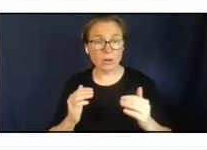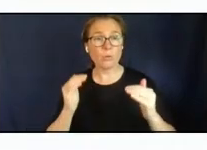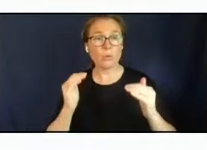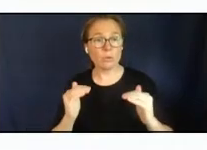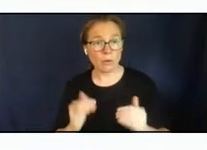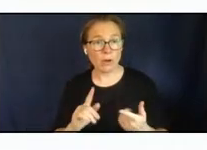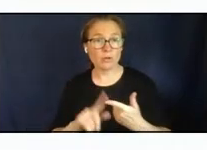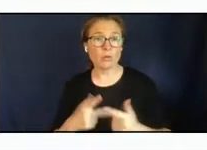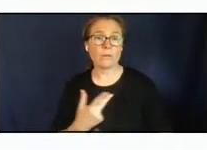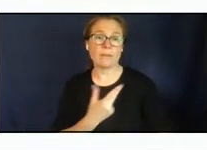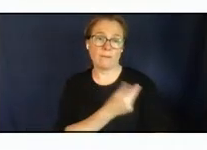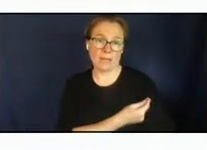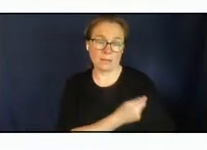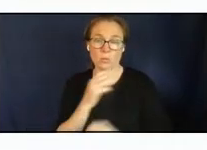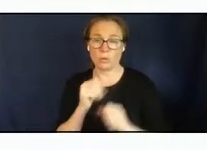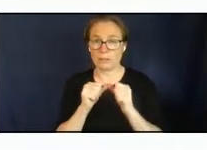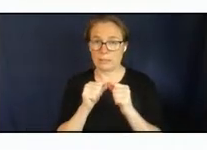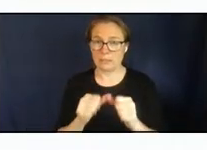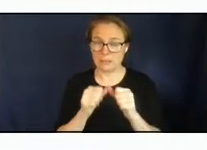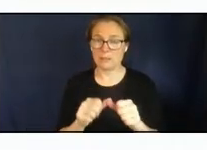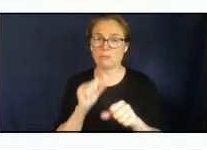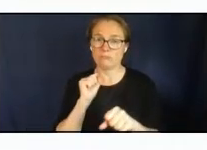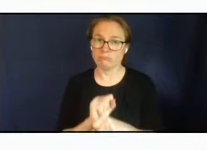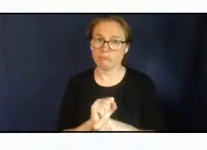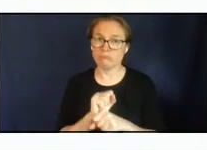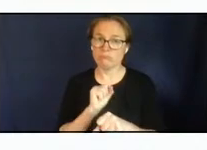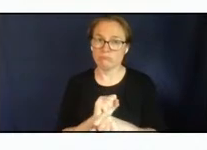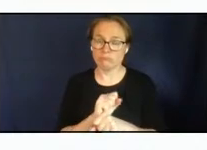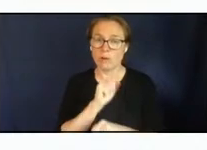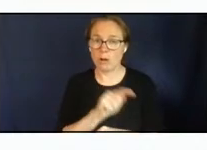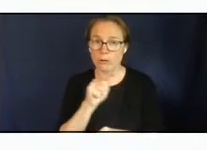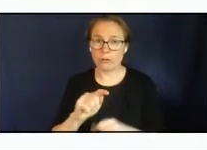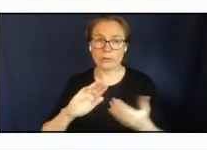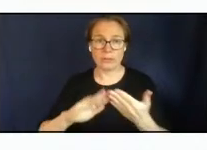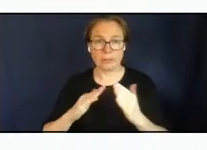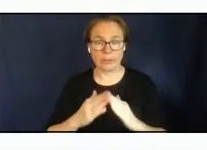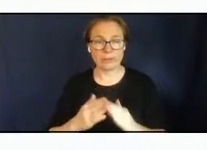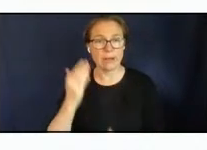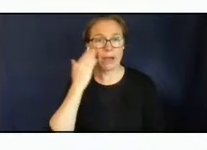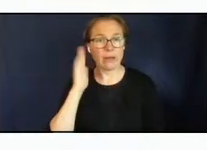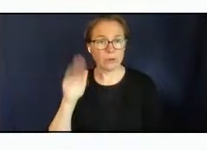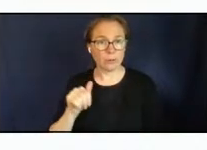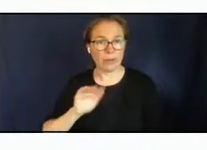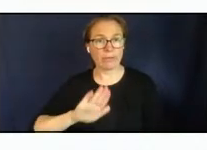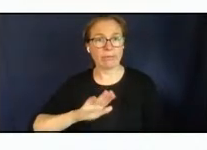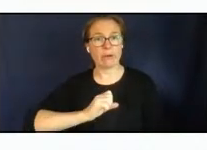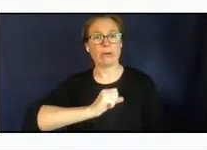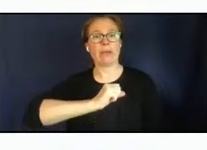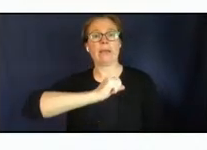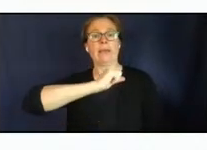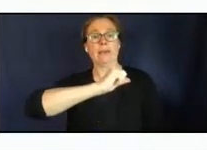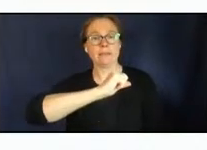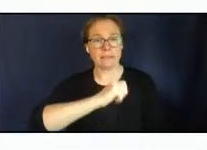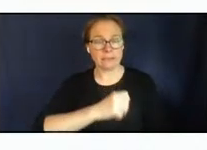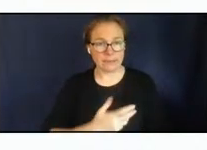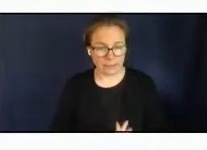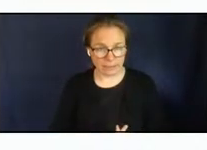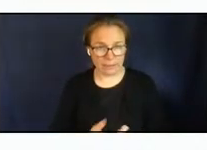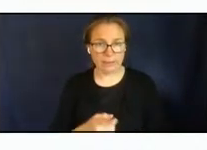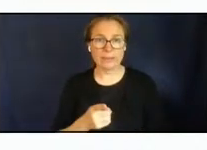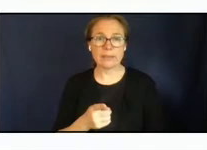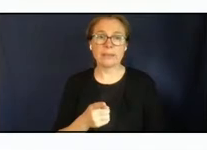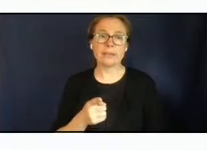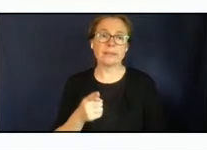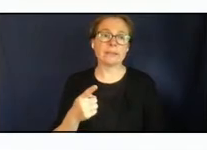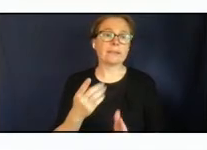is ongoing. We certainly know that hesitancy in some communities goes beyond just hesitancy and actually to